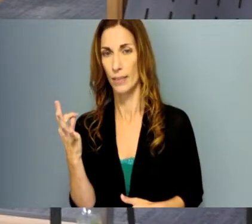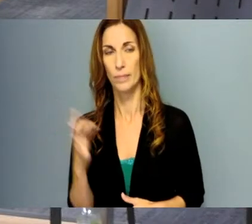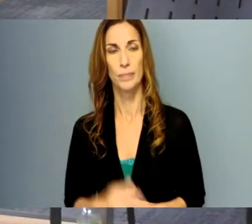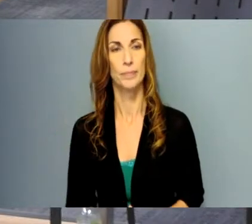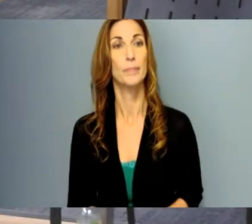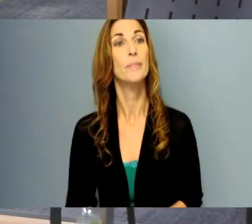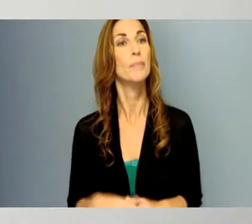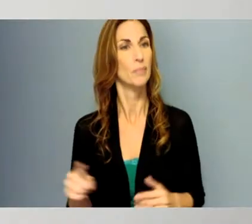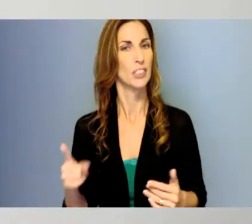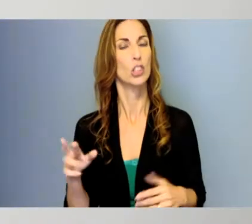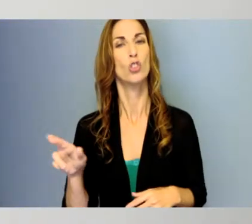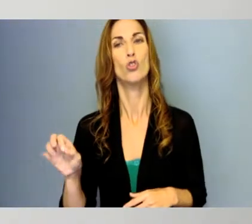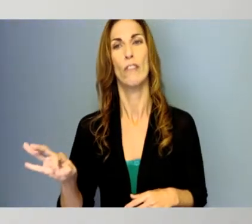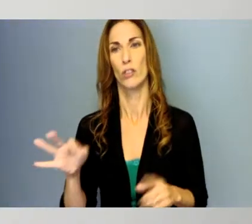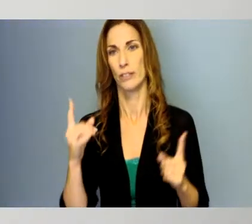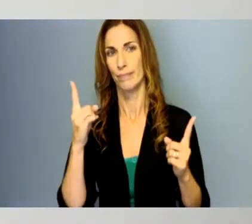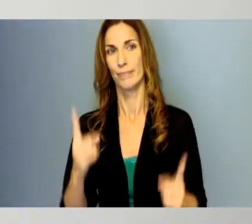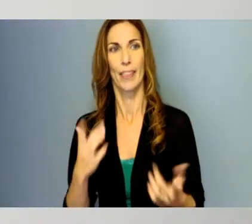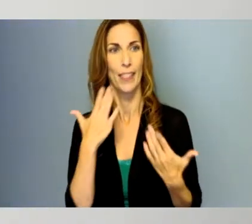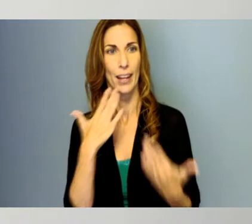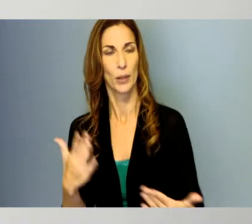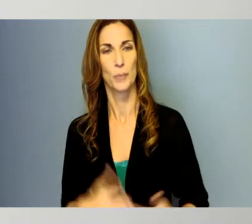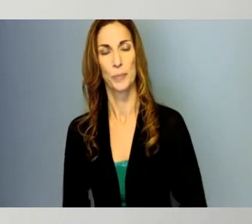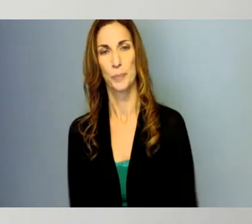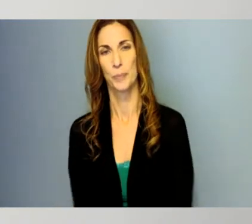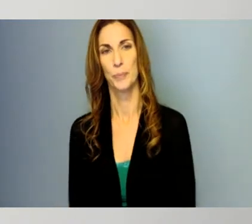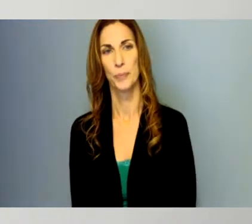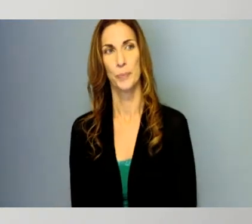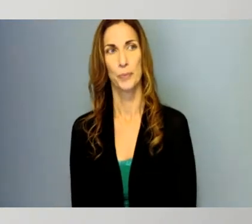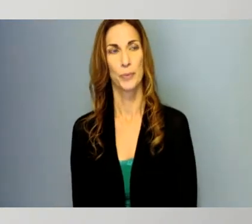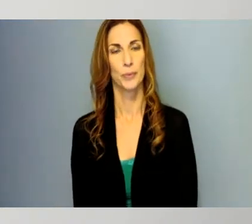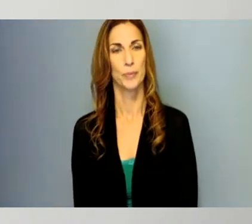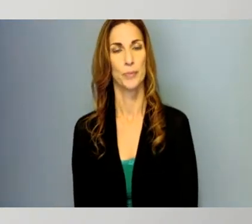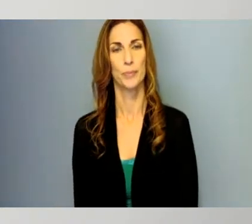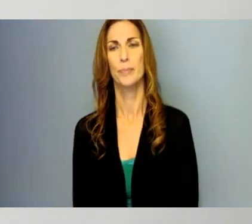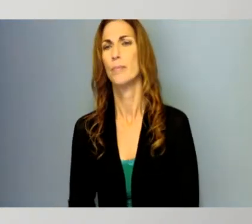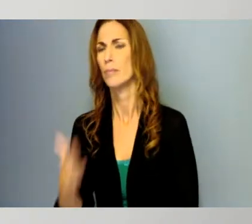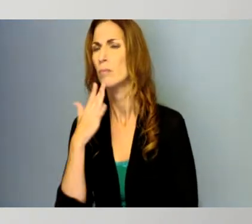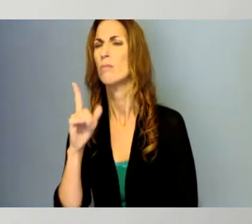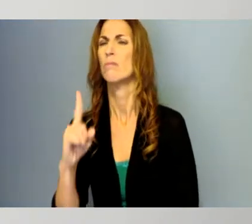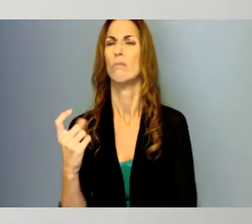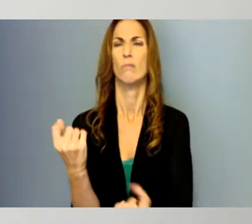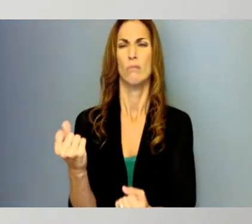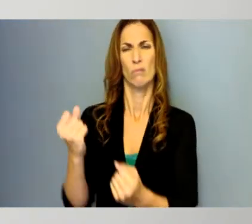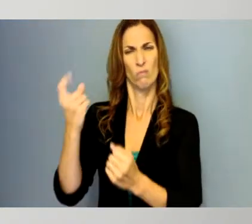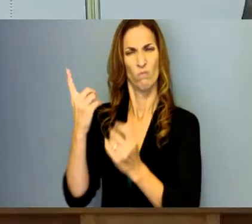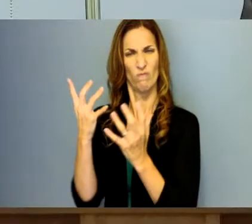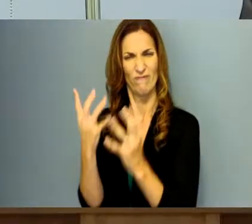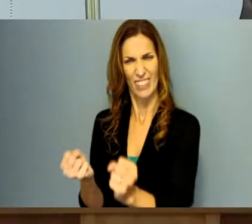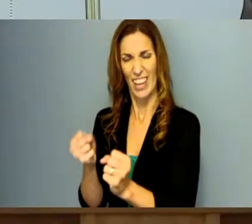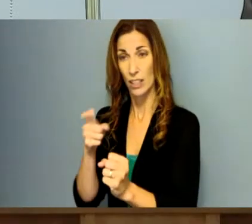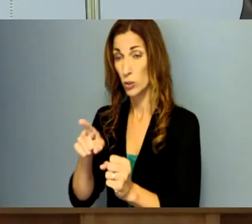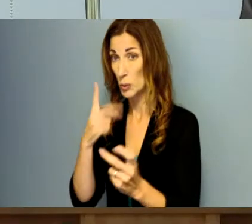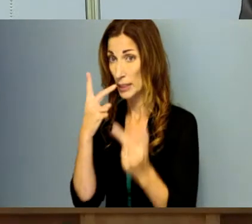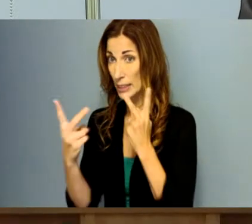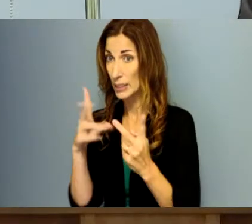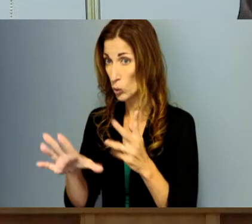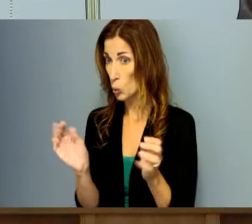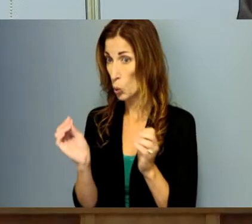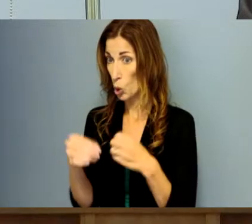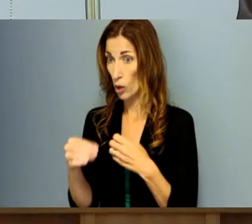And these are the references. Thank you. Thanks, Matt. Appreciate it. Mr. Allen, just real fast, are you seeing in your